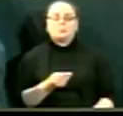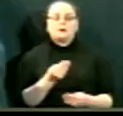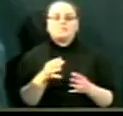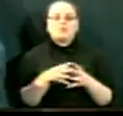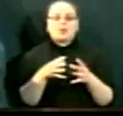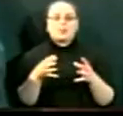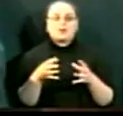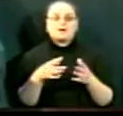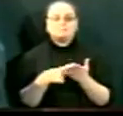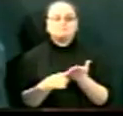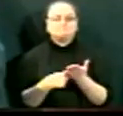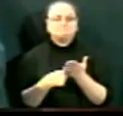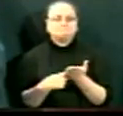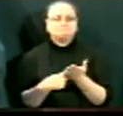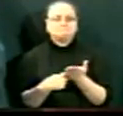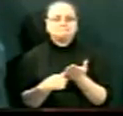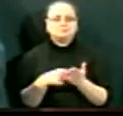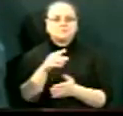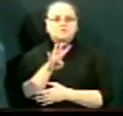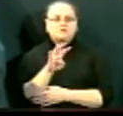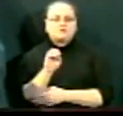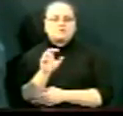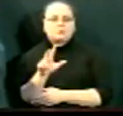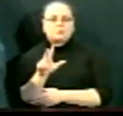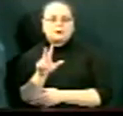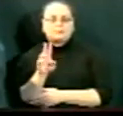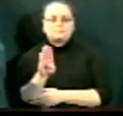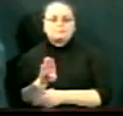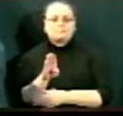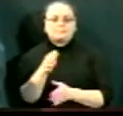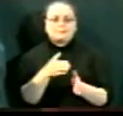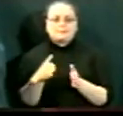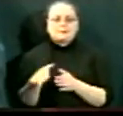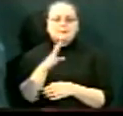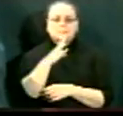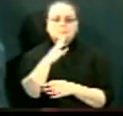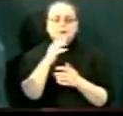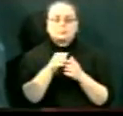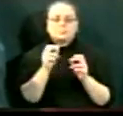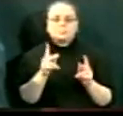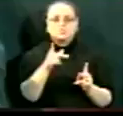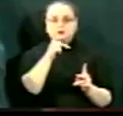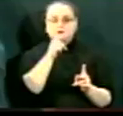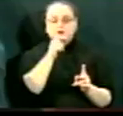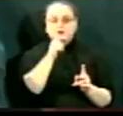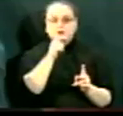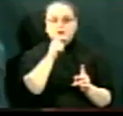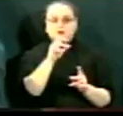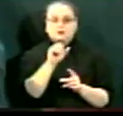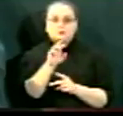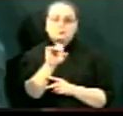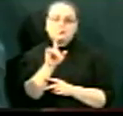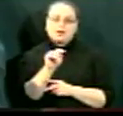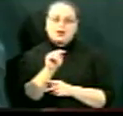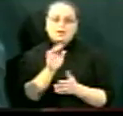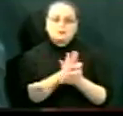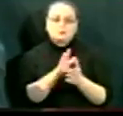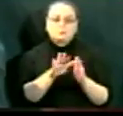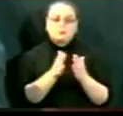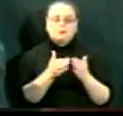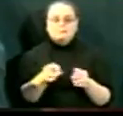of deliberation over the 403B plan, and speaking with a person who audited the school books back as far